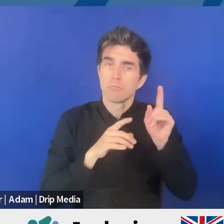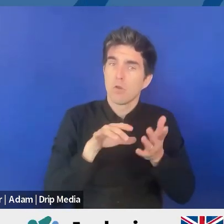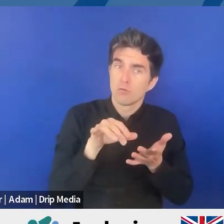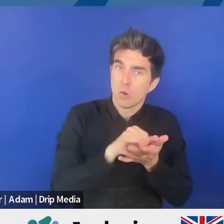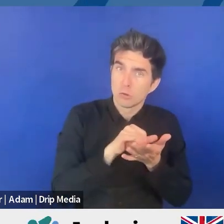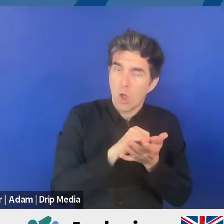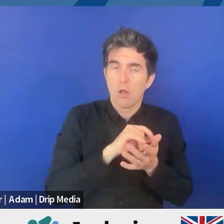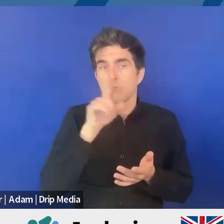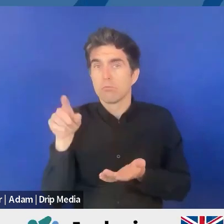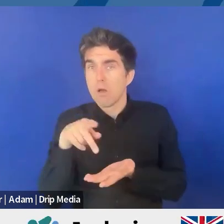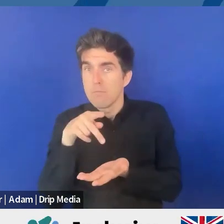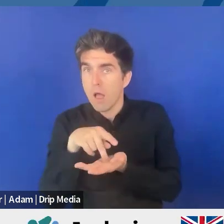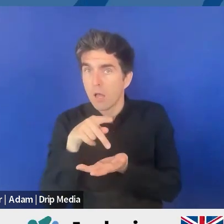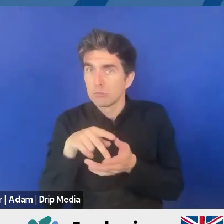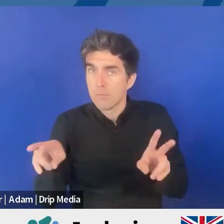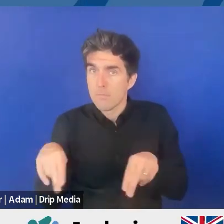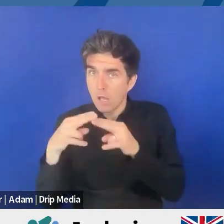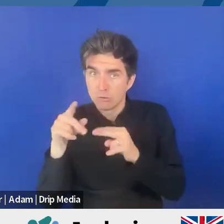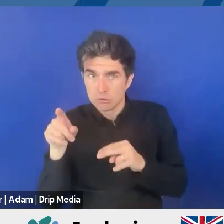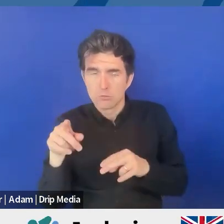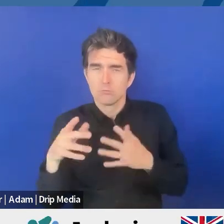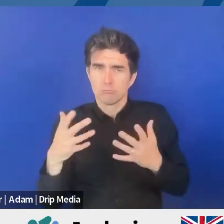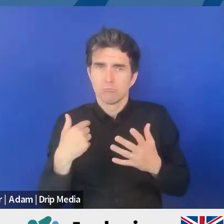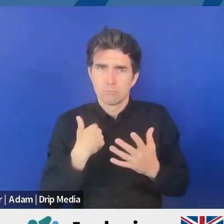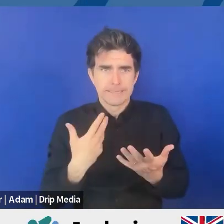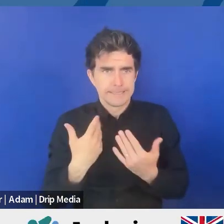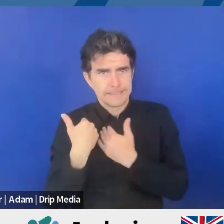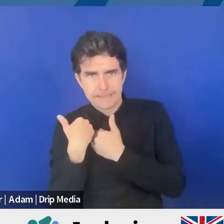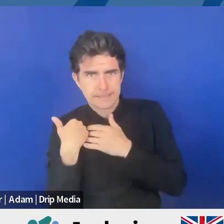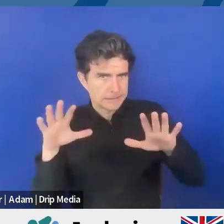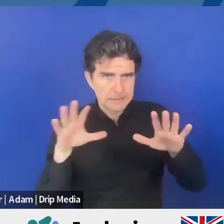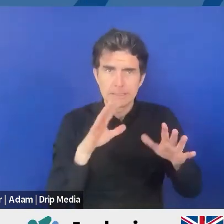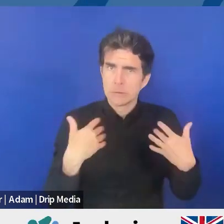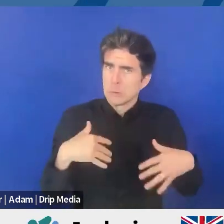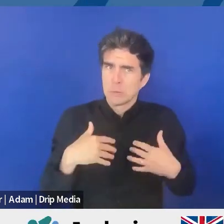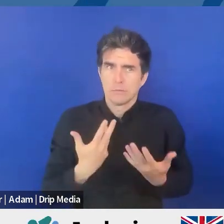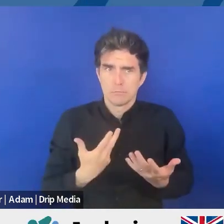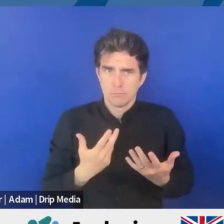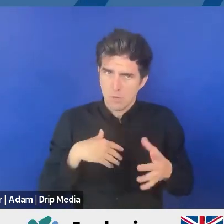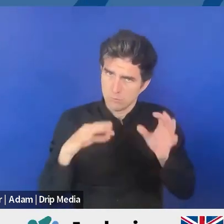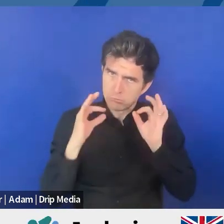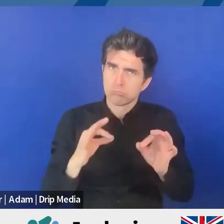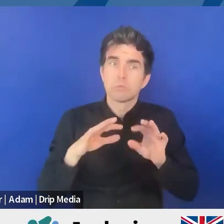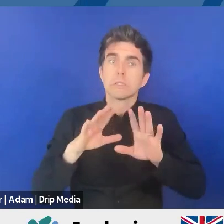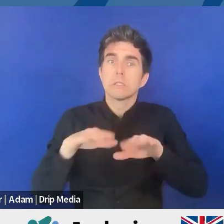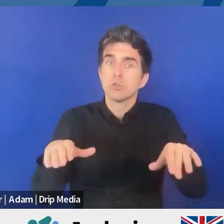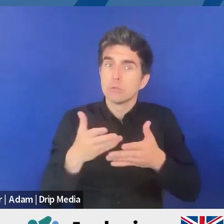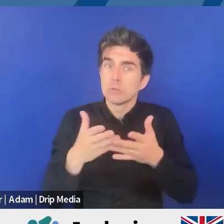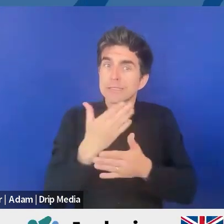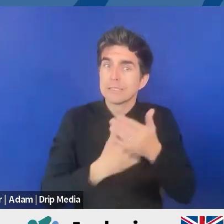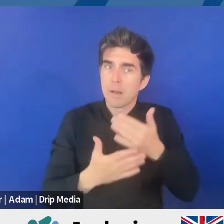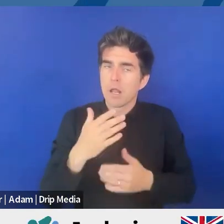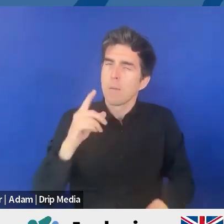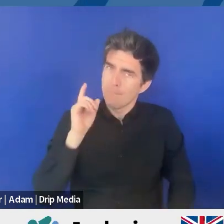difficult time, to make sure that children with disabilities are always included in education debates so that